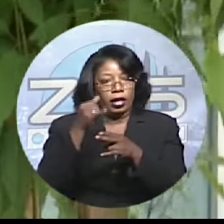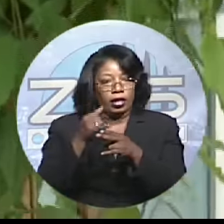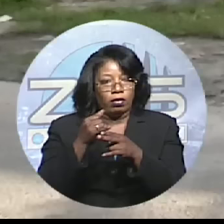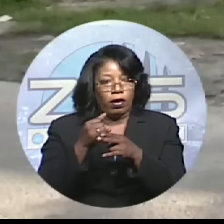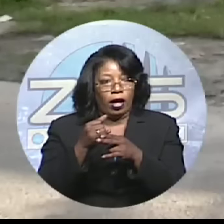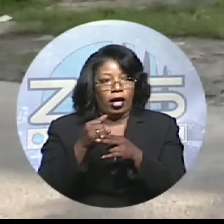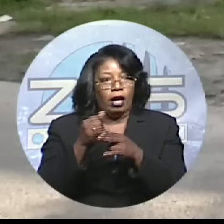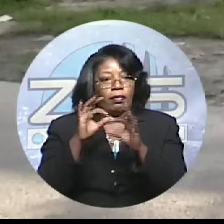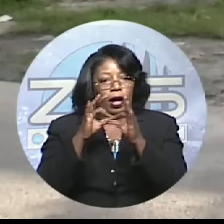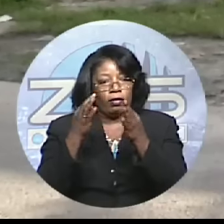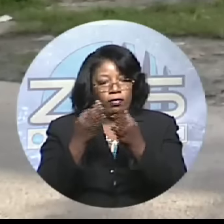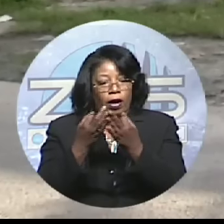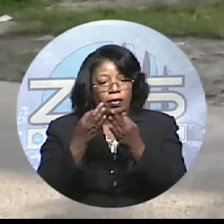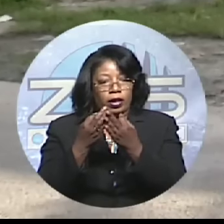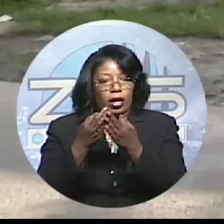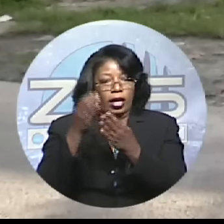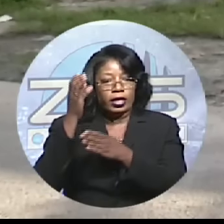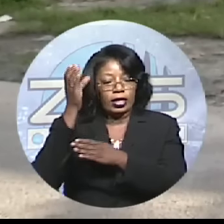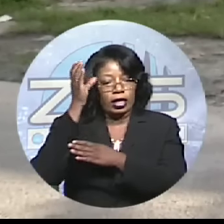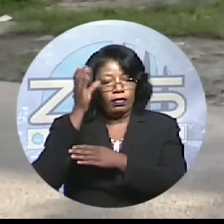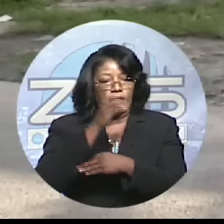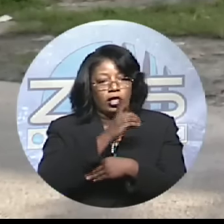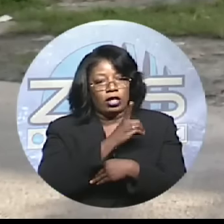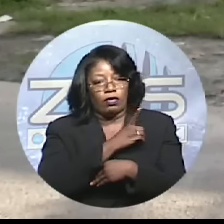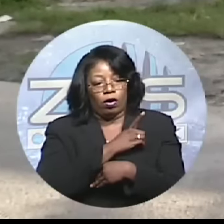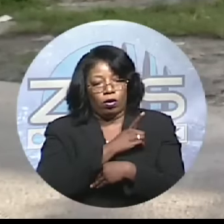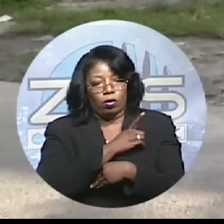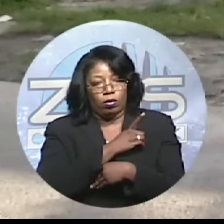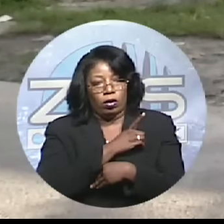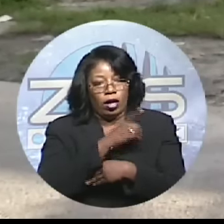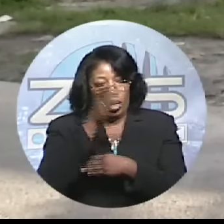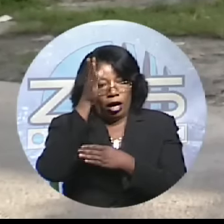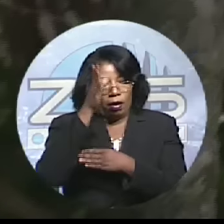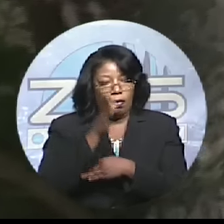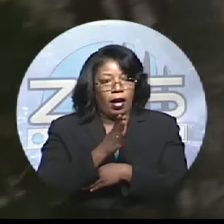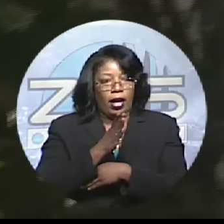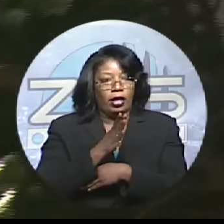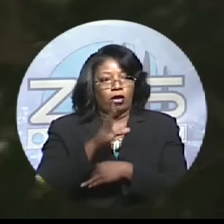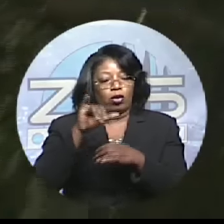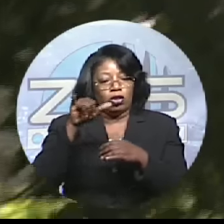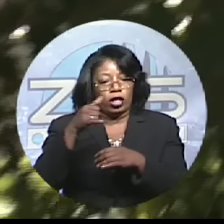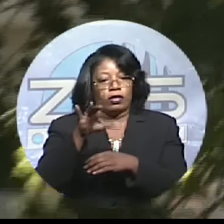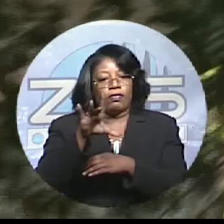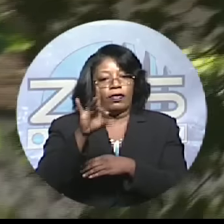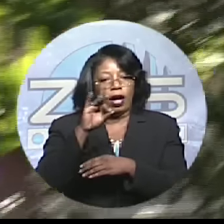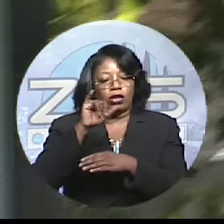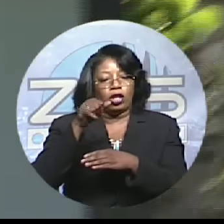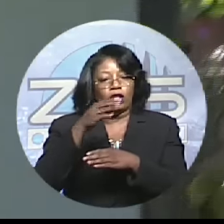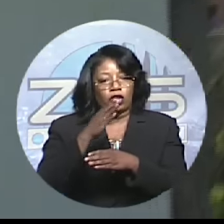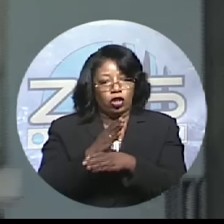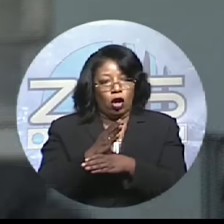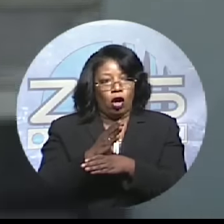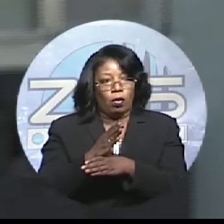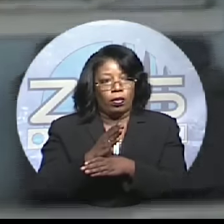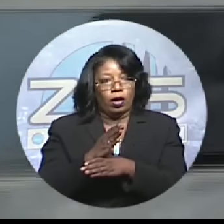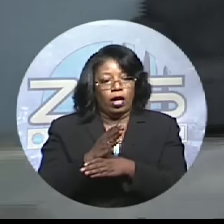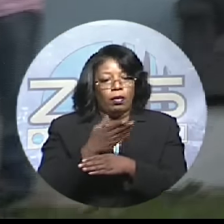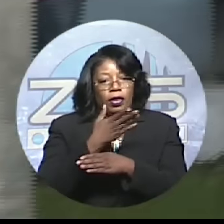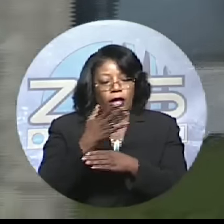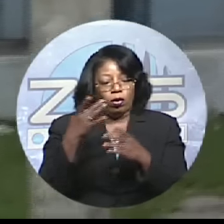family members as Cephas DeVoe Jr., a man who reportedly just found a construction job. They were alerted to the shocking scene